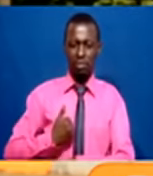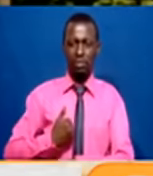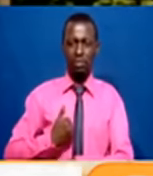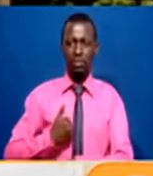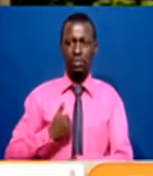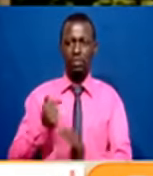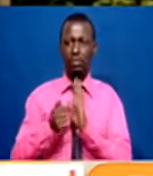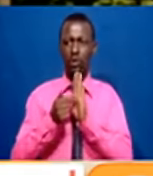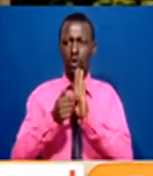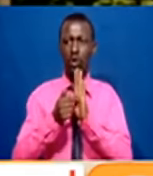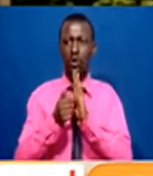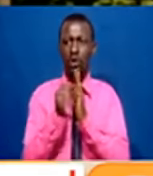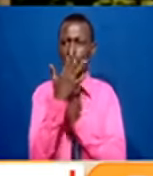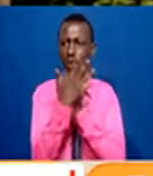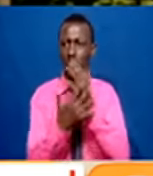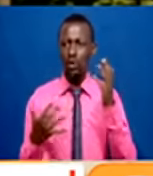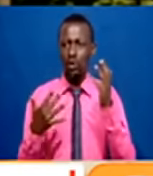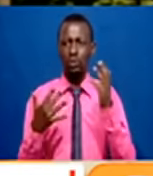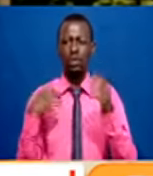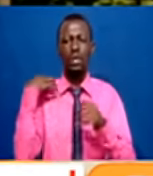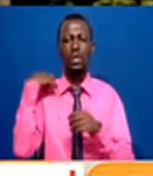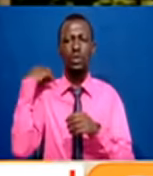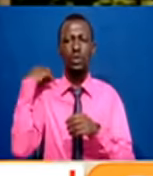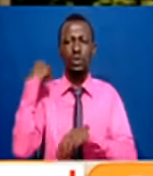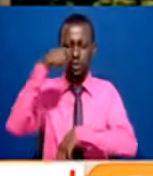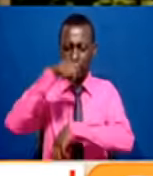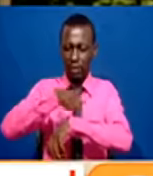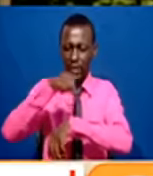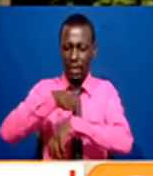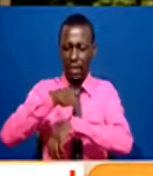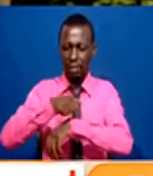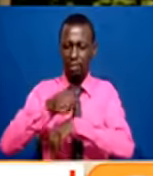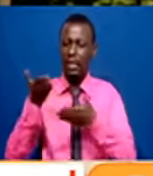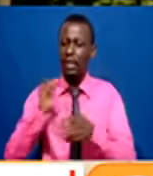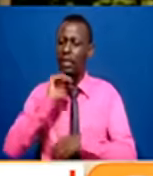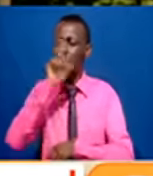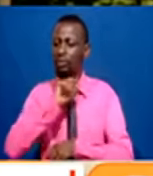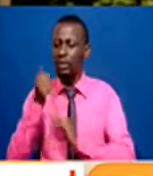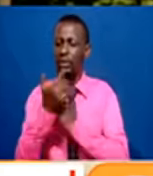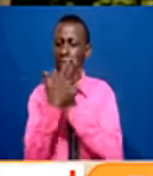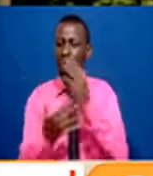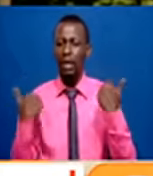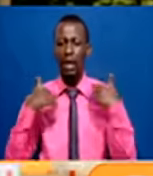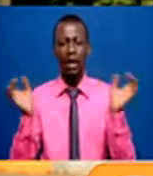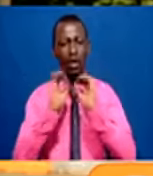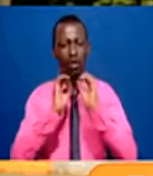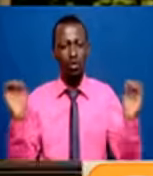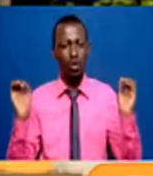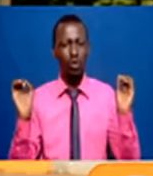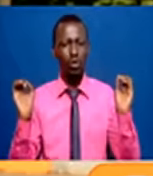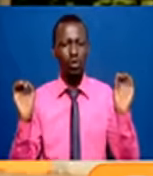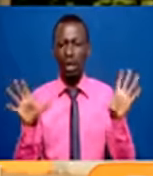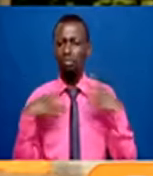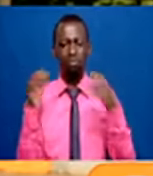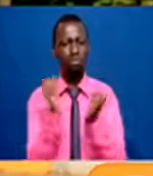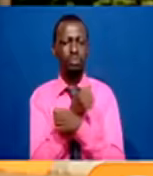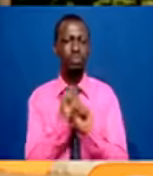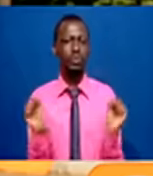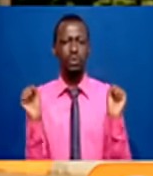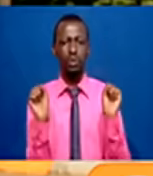me, like, I saw him when he was laying there on the floor, there was no single drop of blood. So that, we rule it out. We rule it out